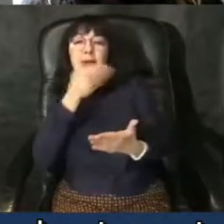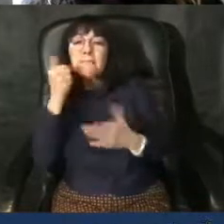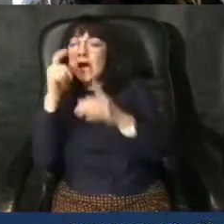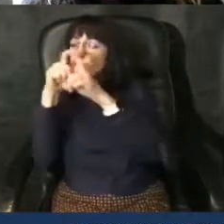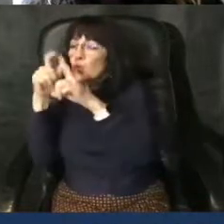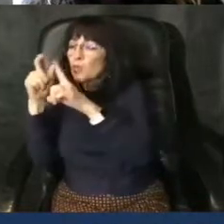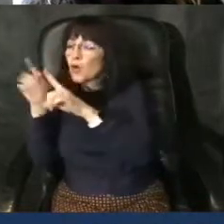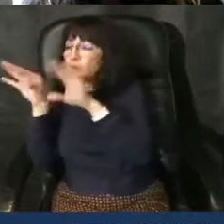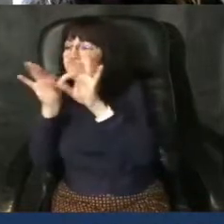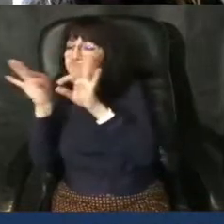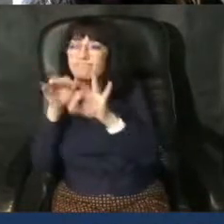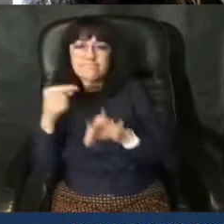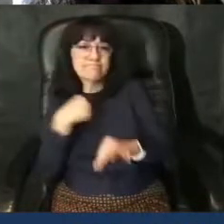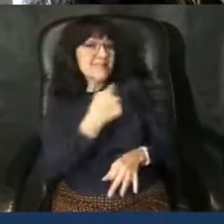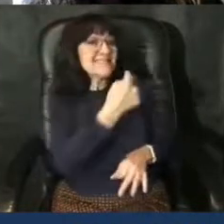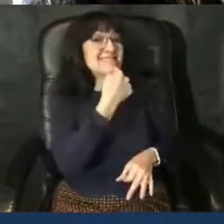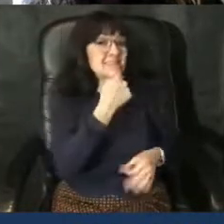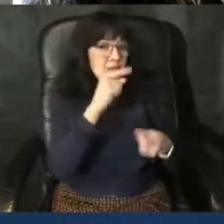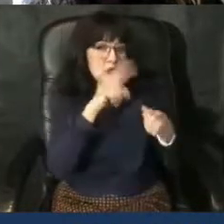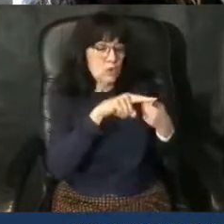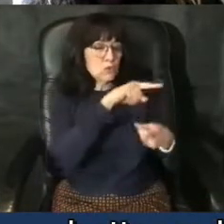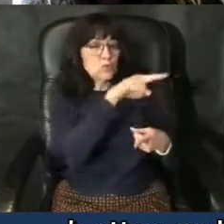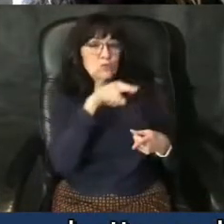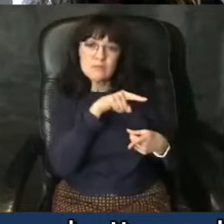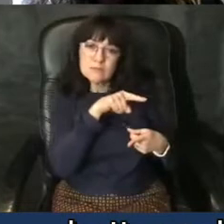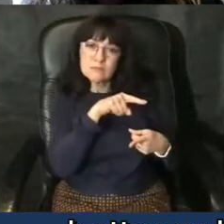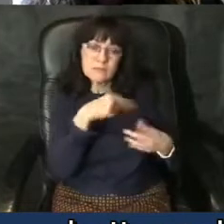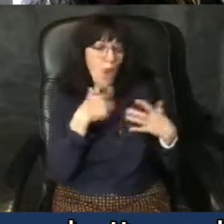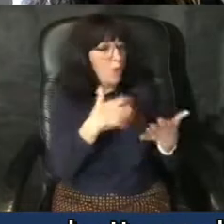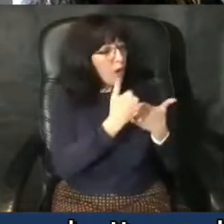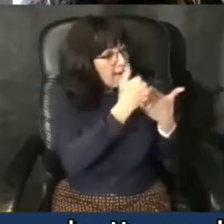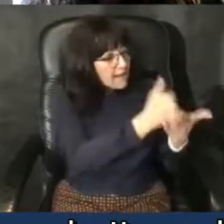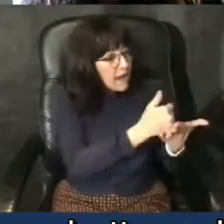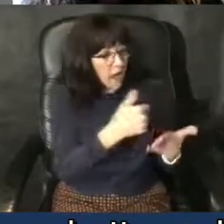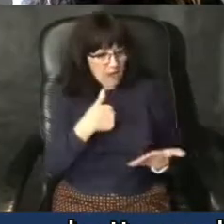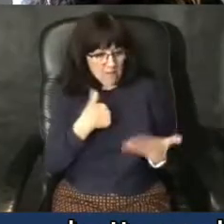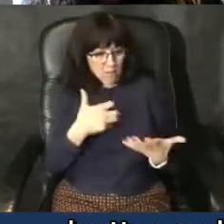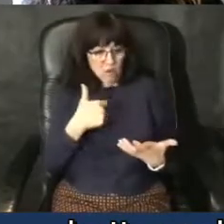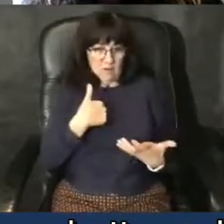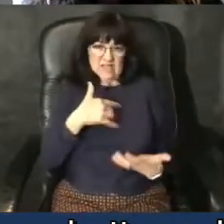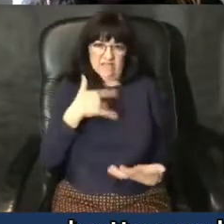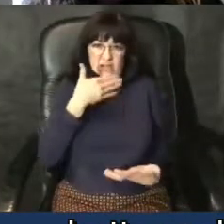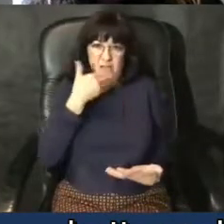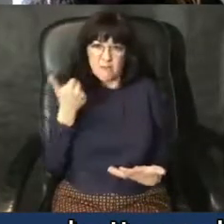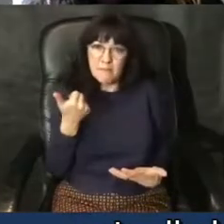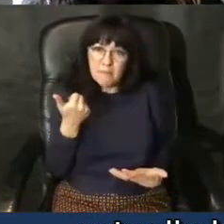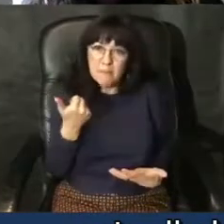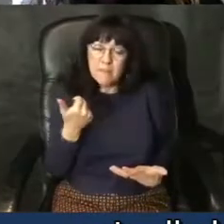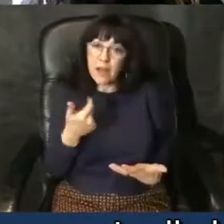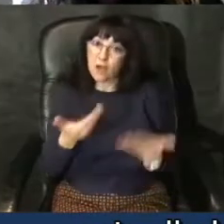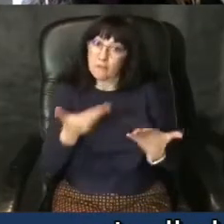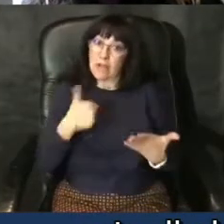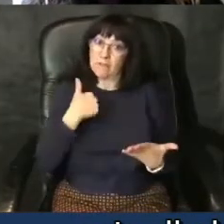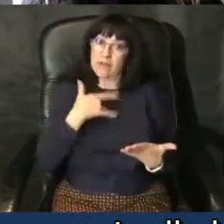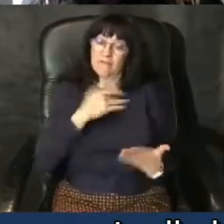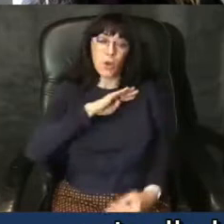get a response that will be helpful and help me feel a little bit better, or how maybe this will open the door up so that I can actually help